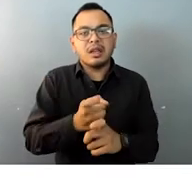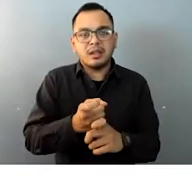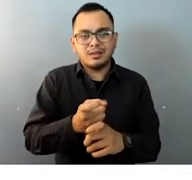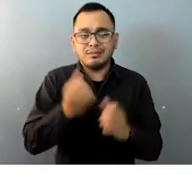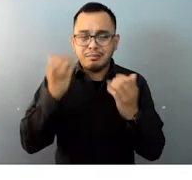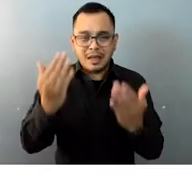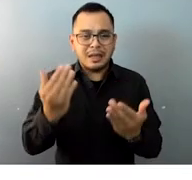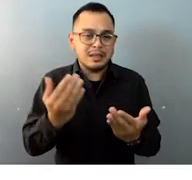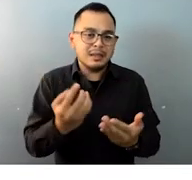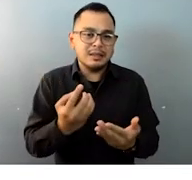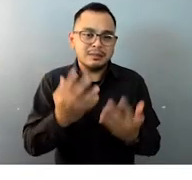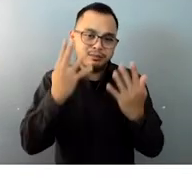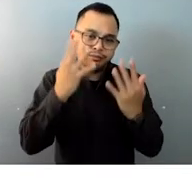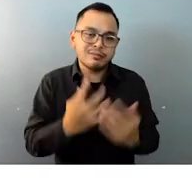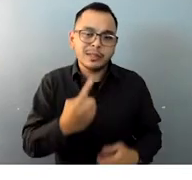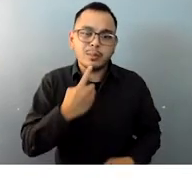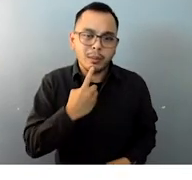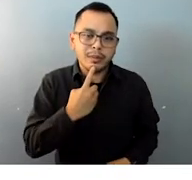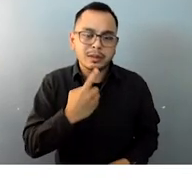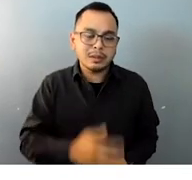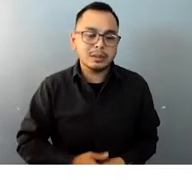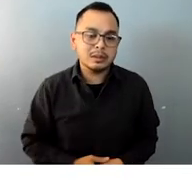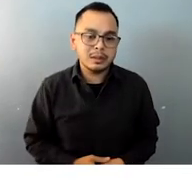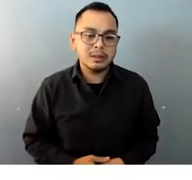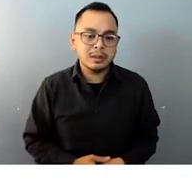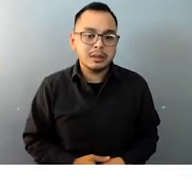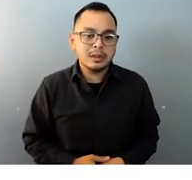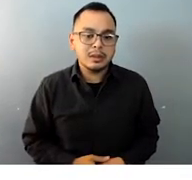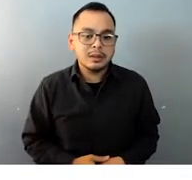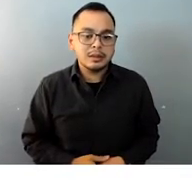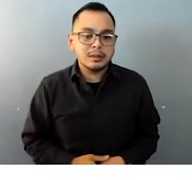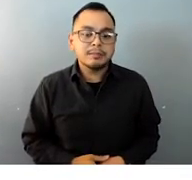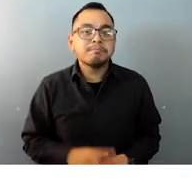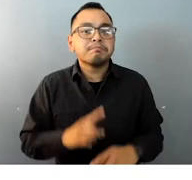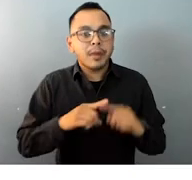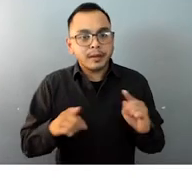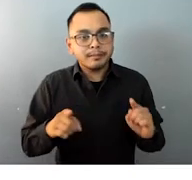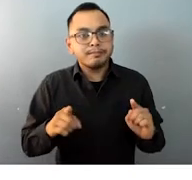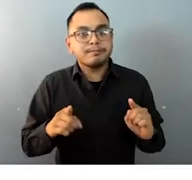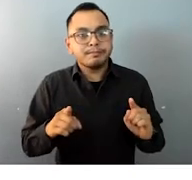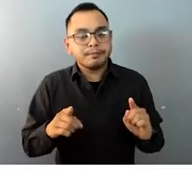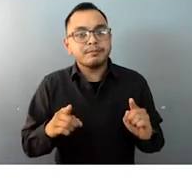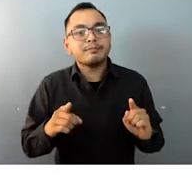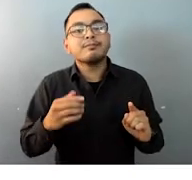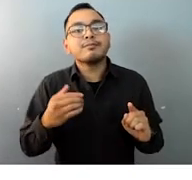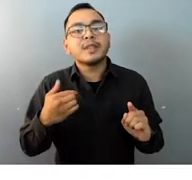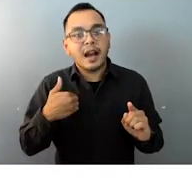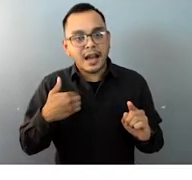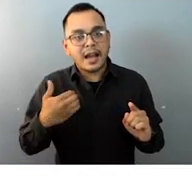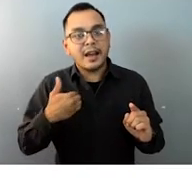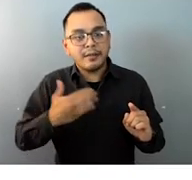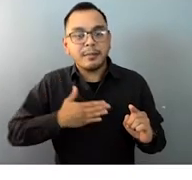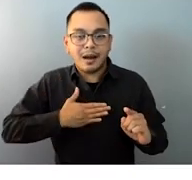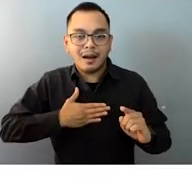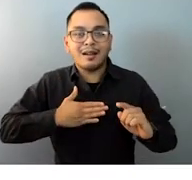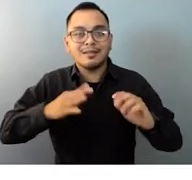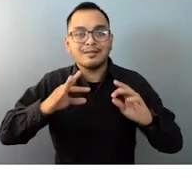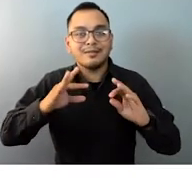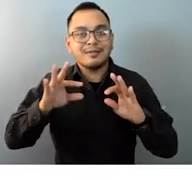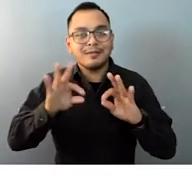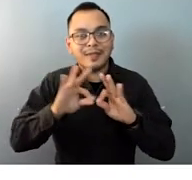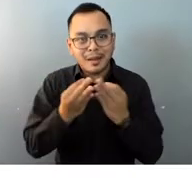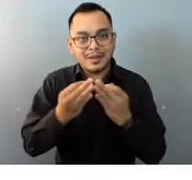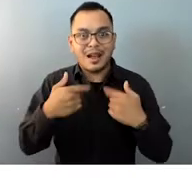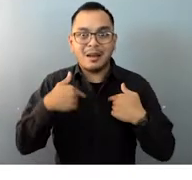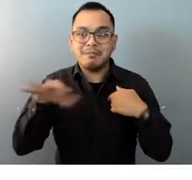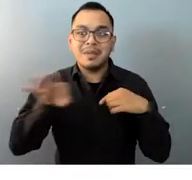complicated. A lot of disappointments are all around, but I have my chosen